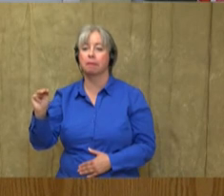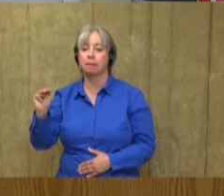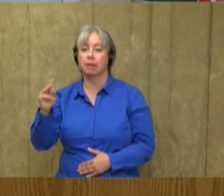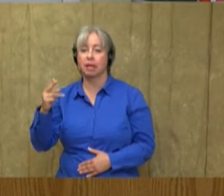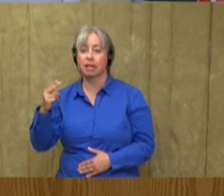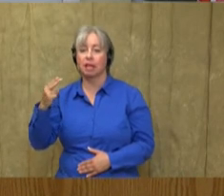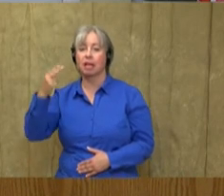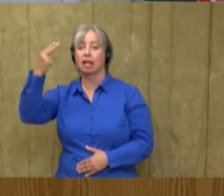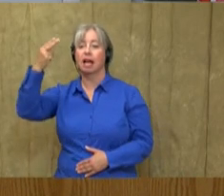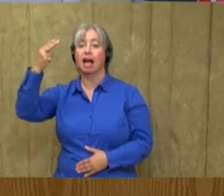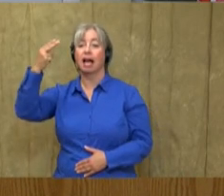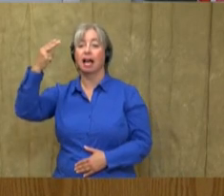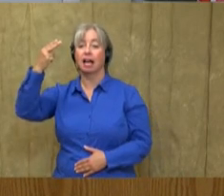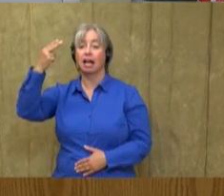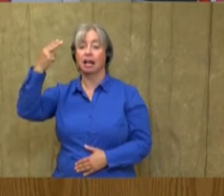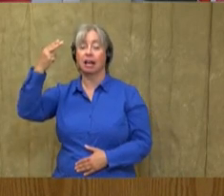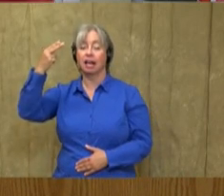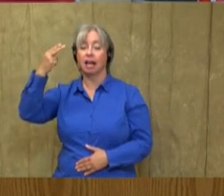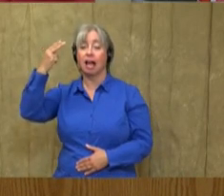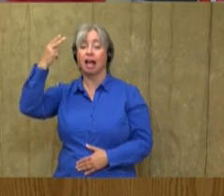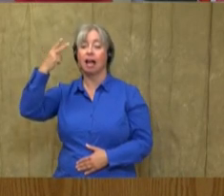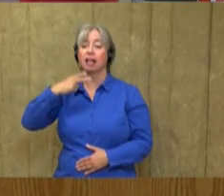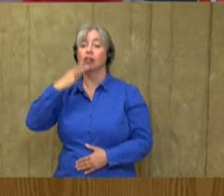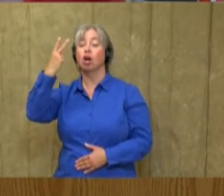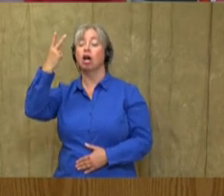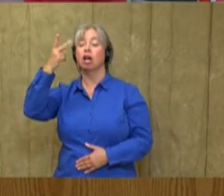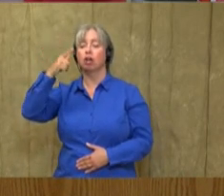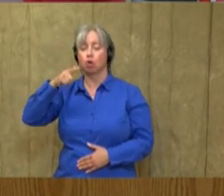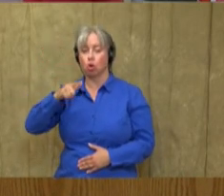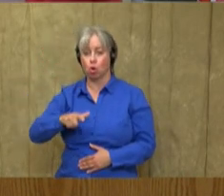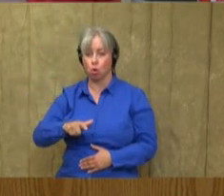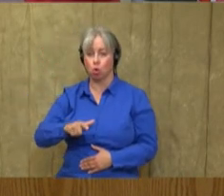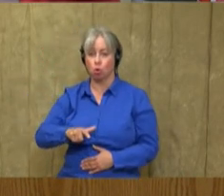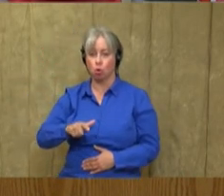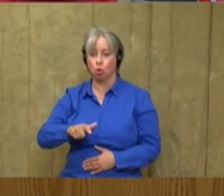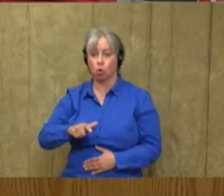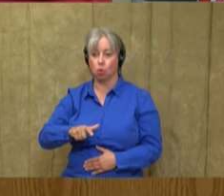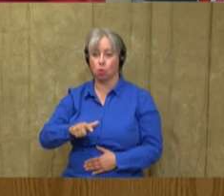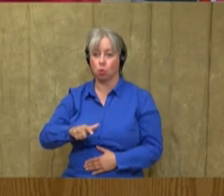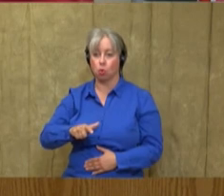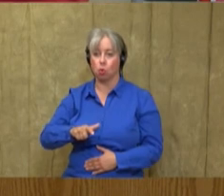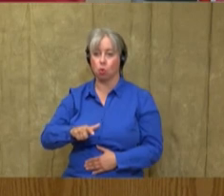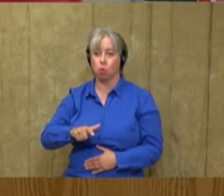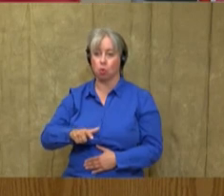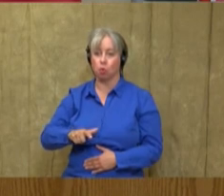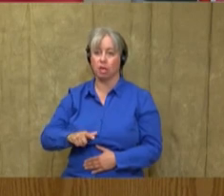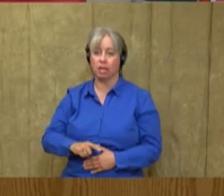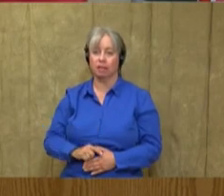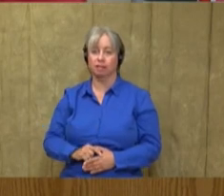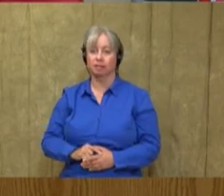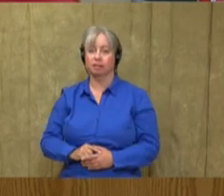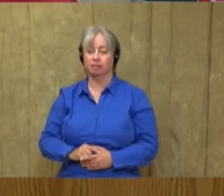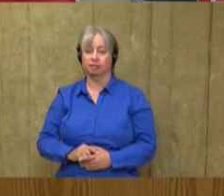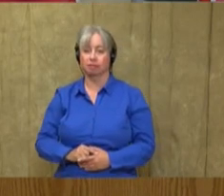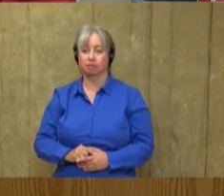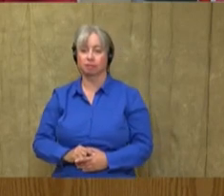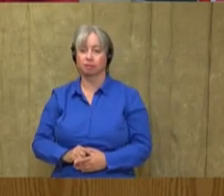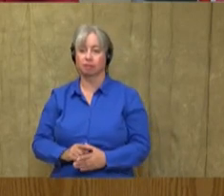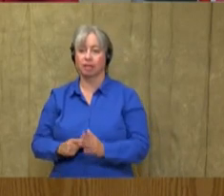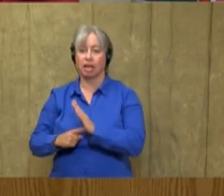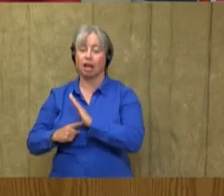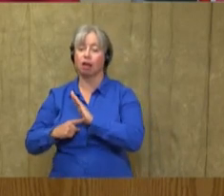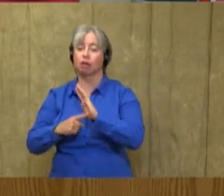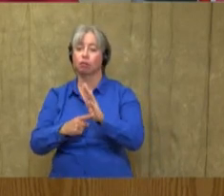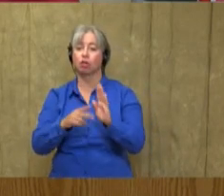high pitch, low pitch. And I'll show you a real